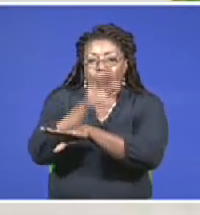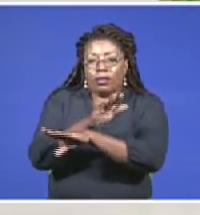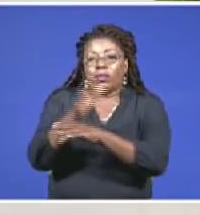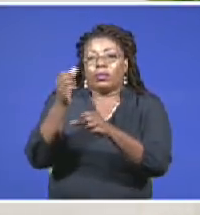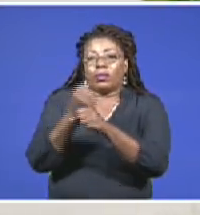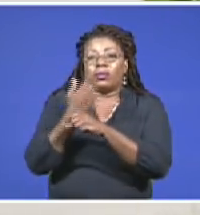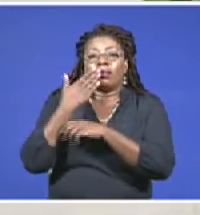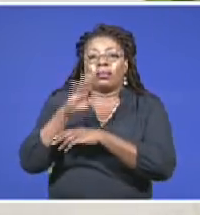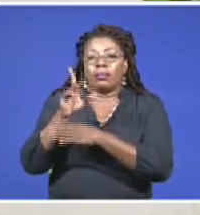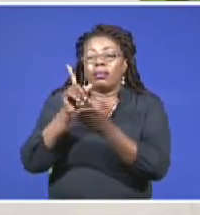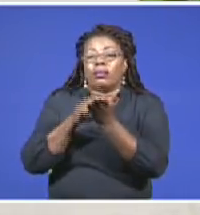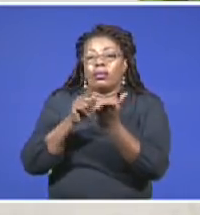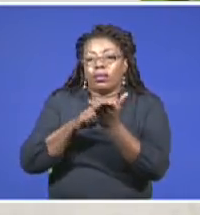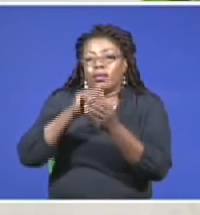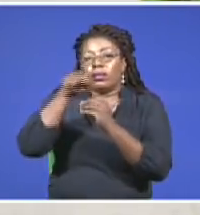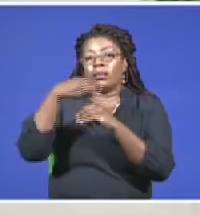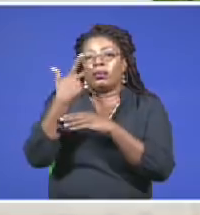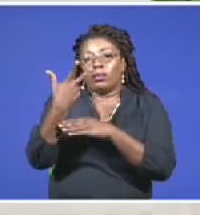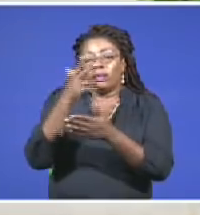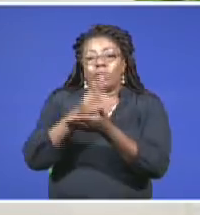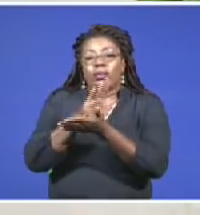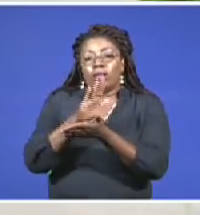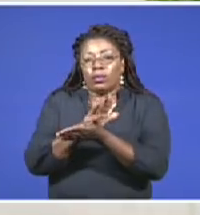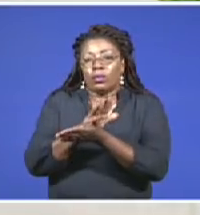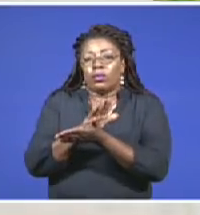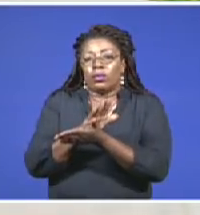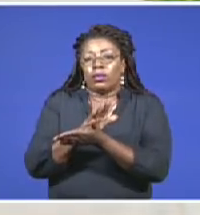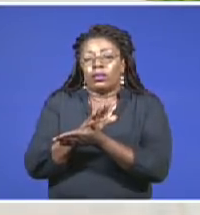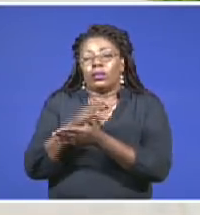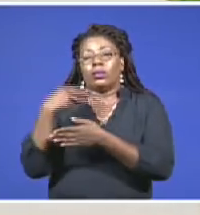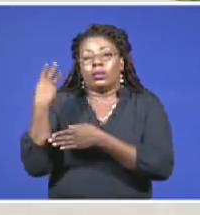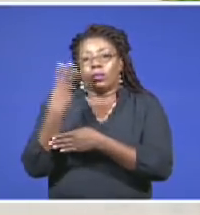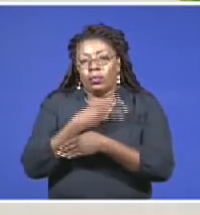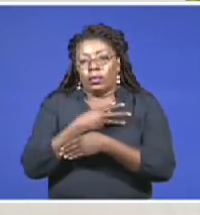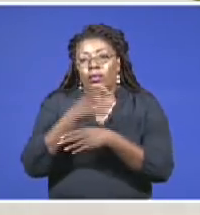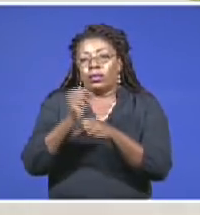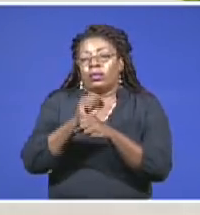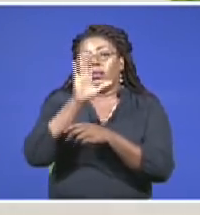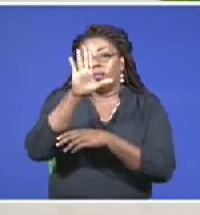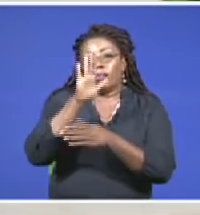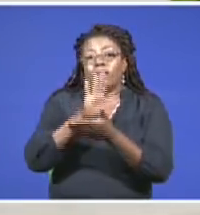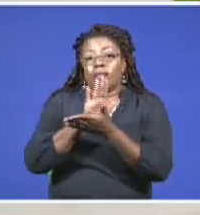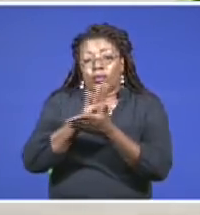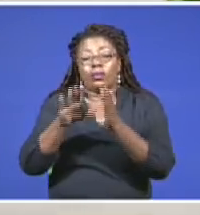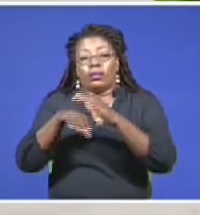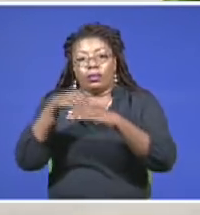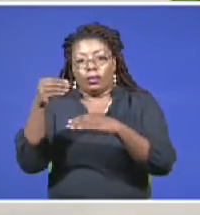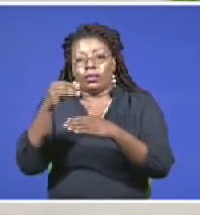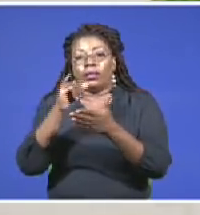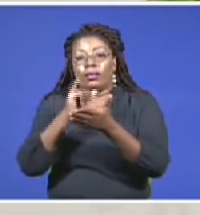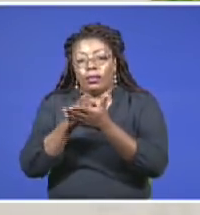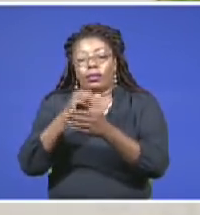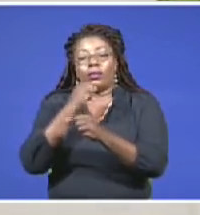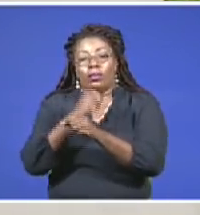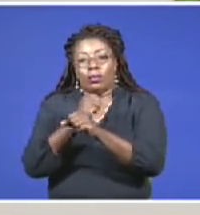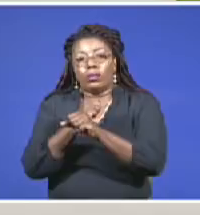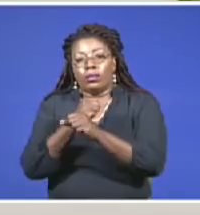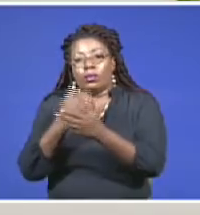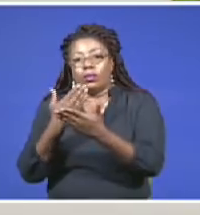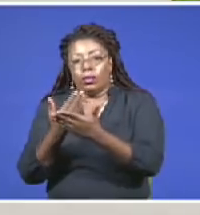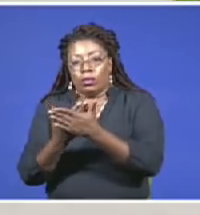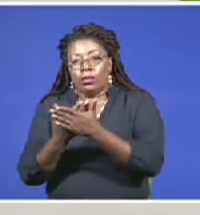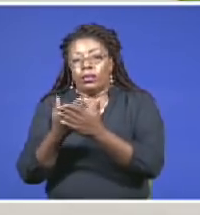got some bad news from about 3 of the schools, but we got 5 schools out, and I think that worked in our